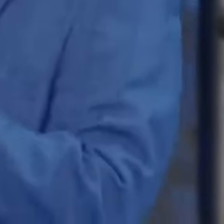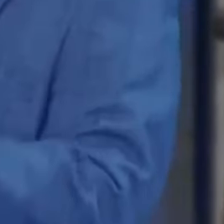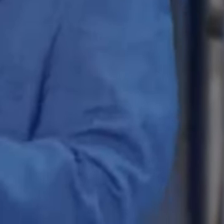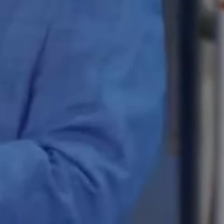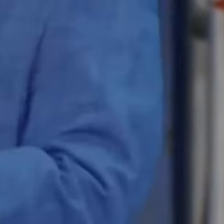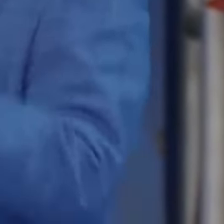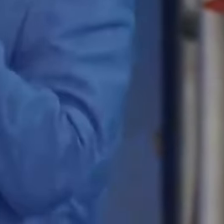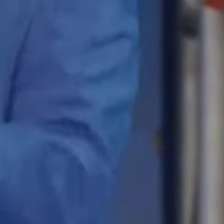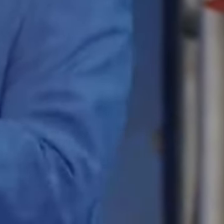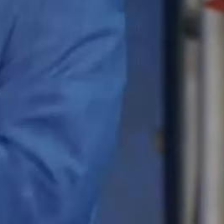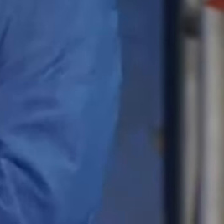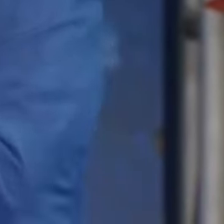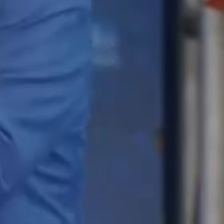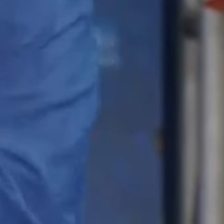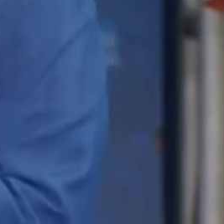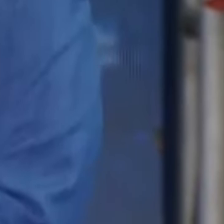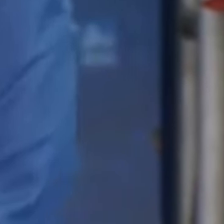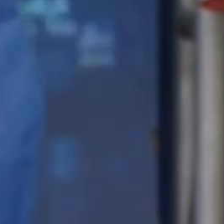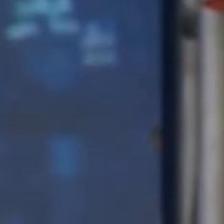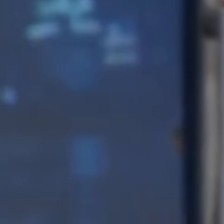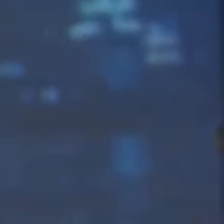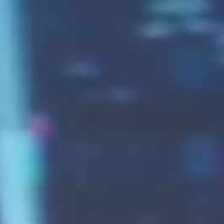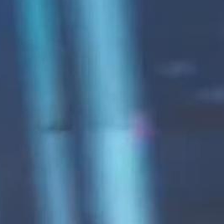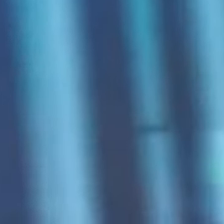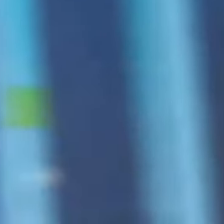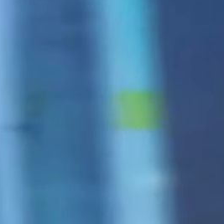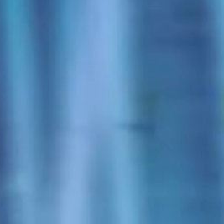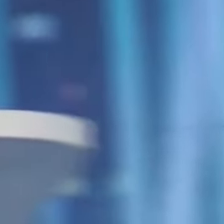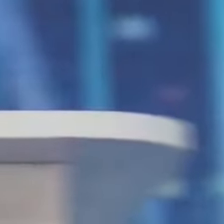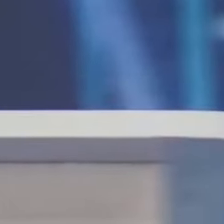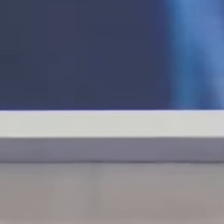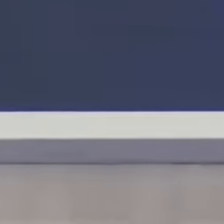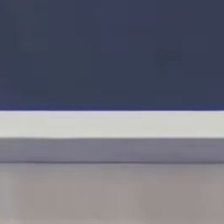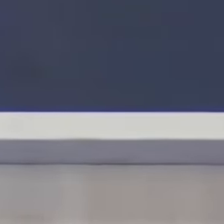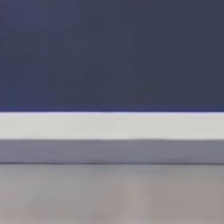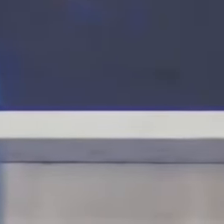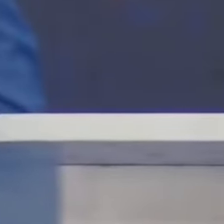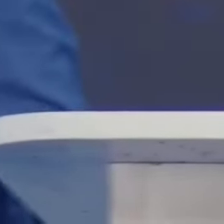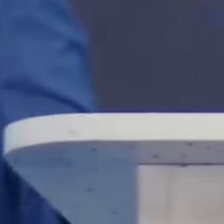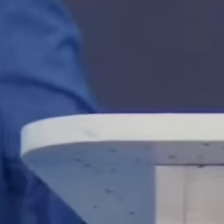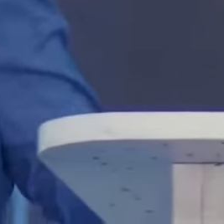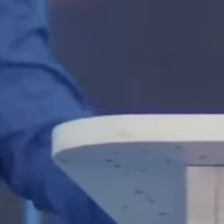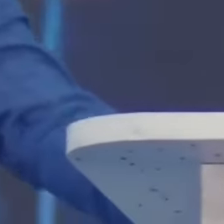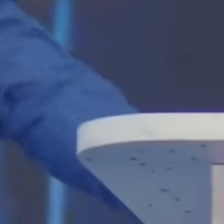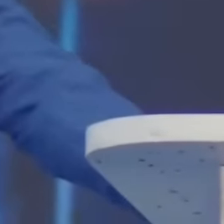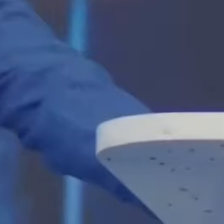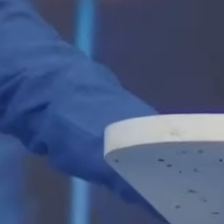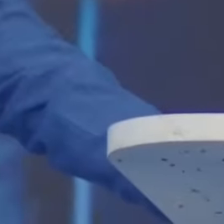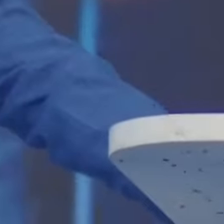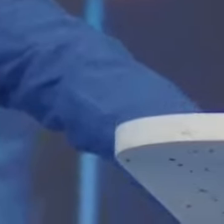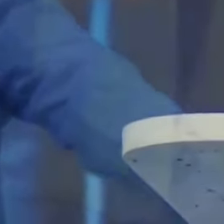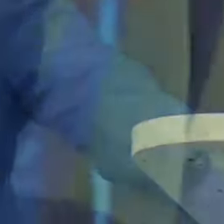and face the godly goal the Lord has given you. Now, if you think about your life, think about your